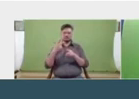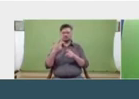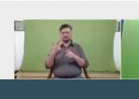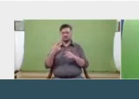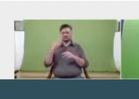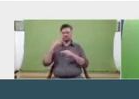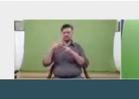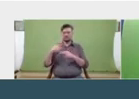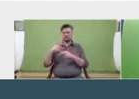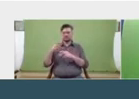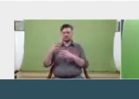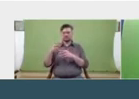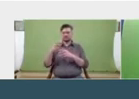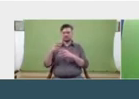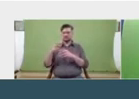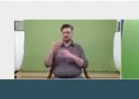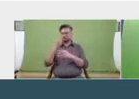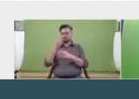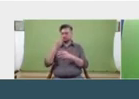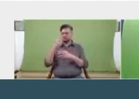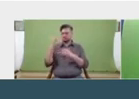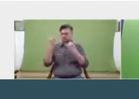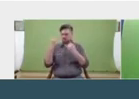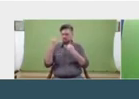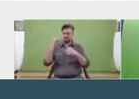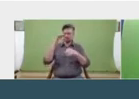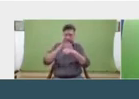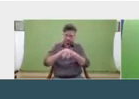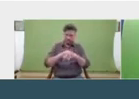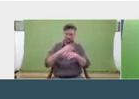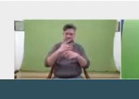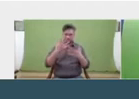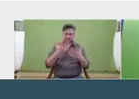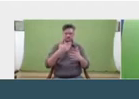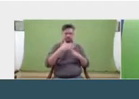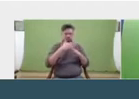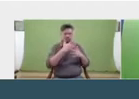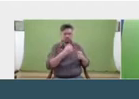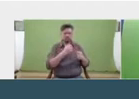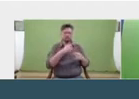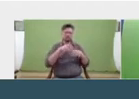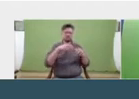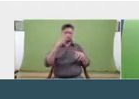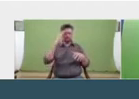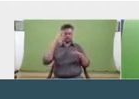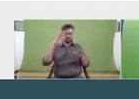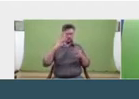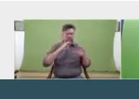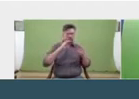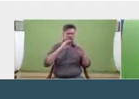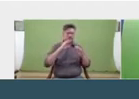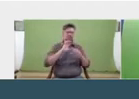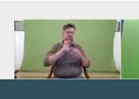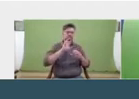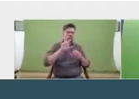those all animals do all those scheming those organizing ability and that's some kind of uh some kind